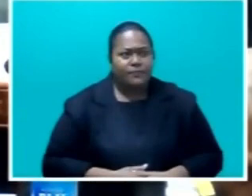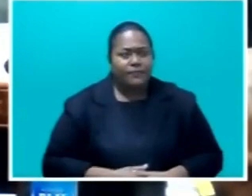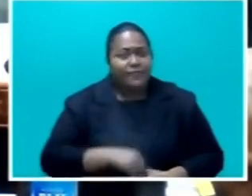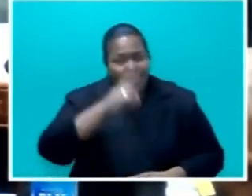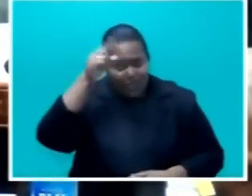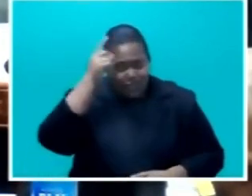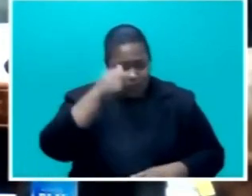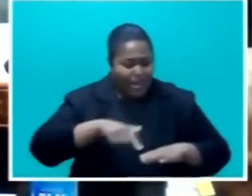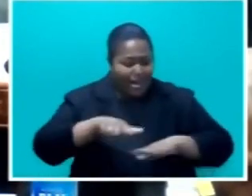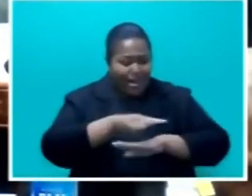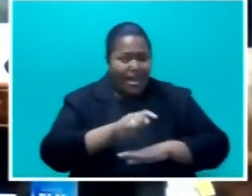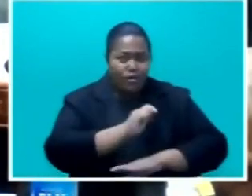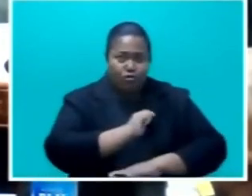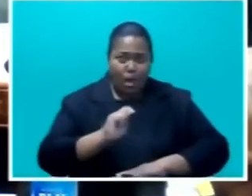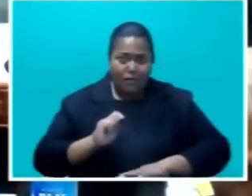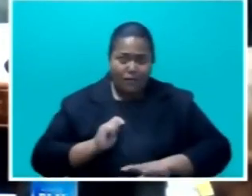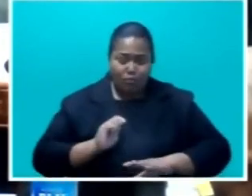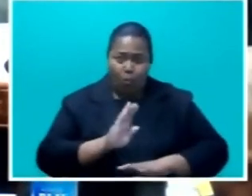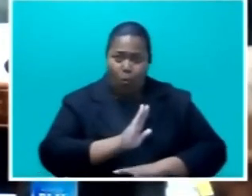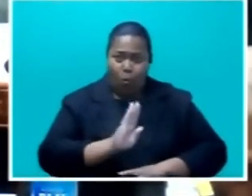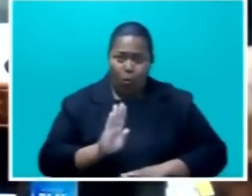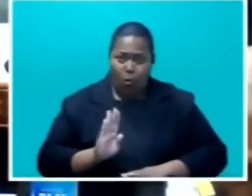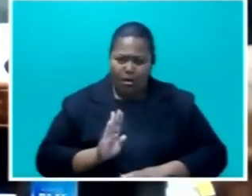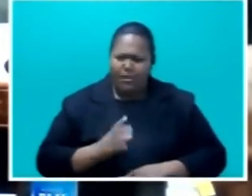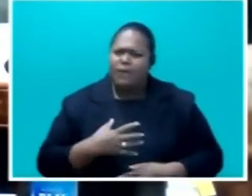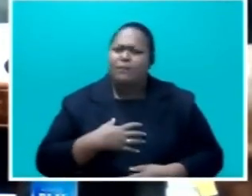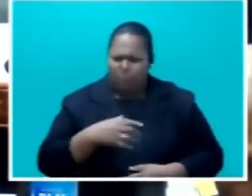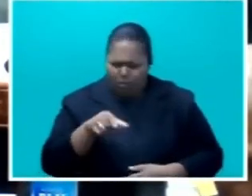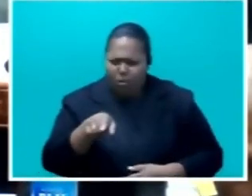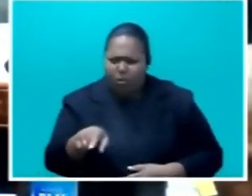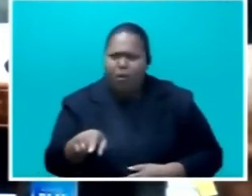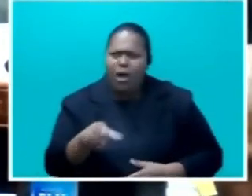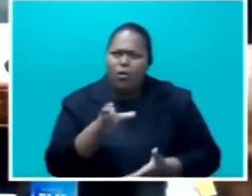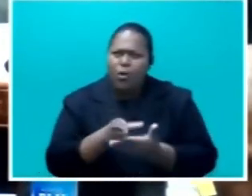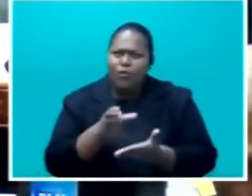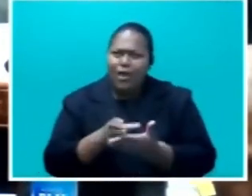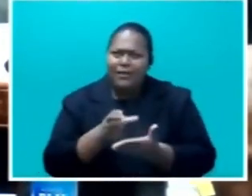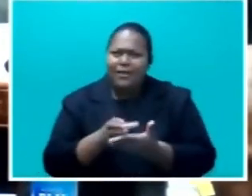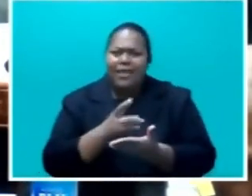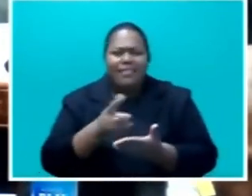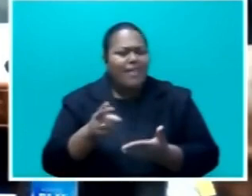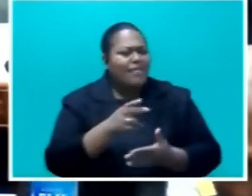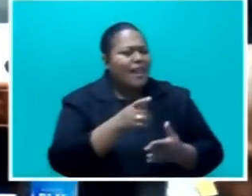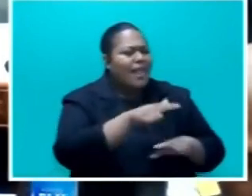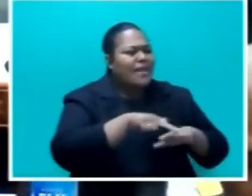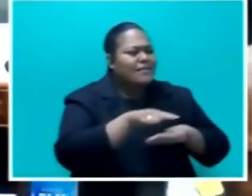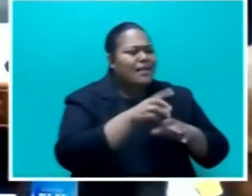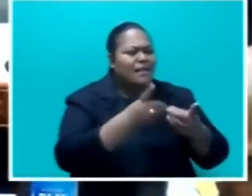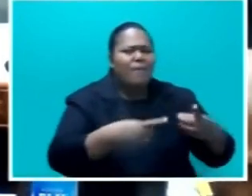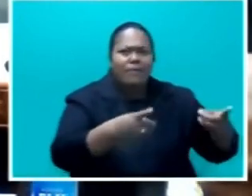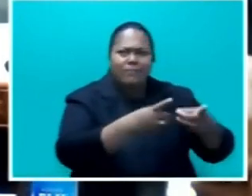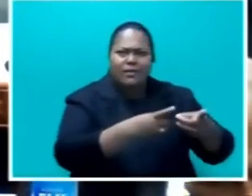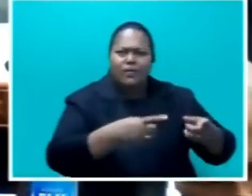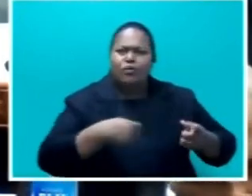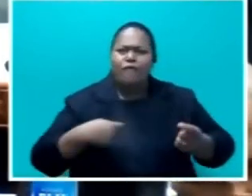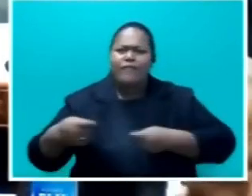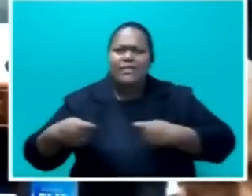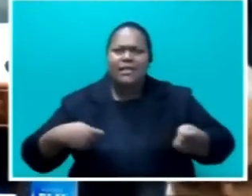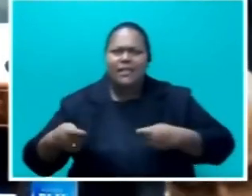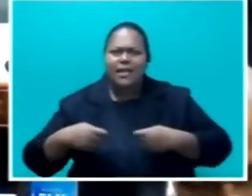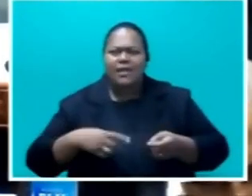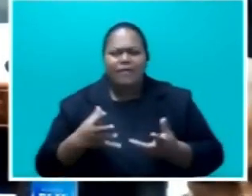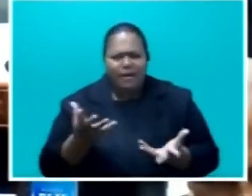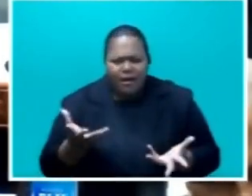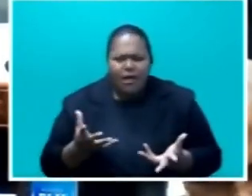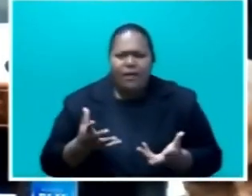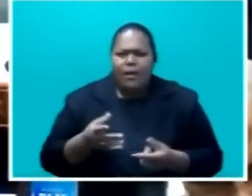iTaukei Land Trust Board was actually more efficient than the Lands Department in terms of facilitating the consent for mortgages